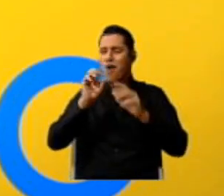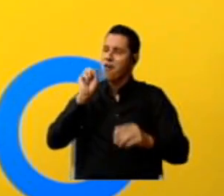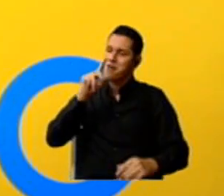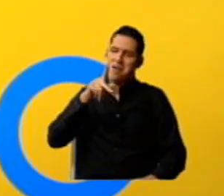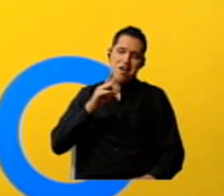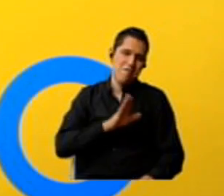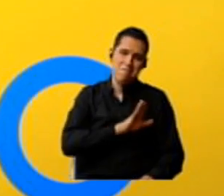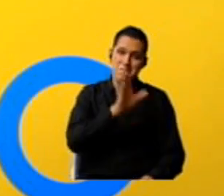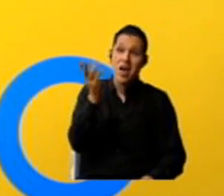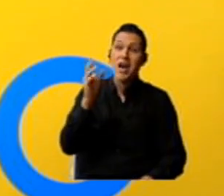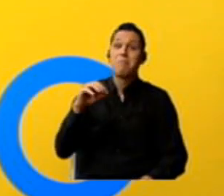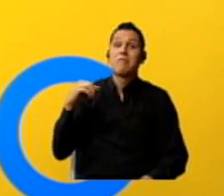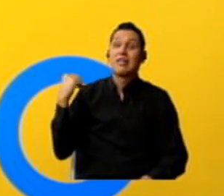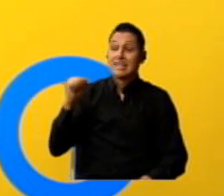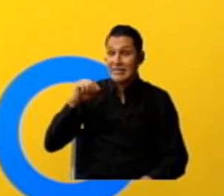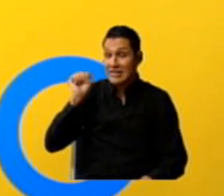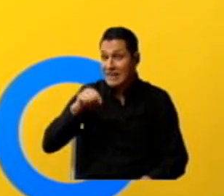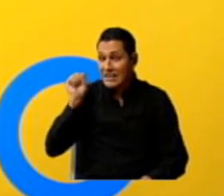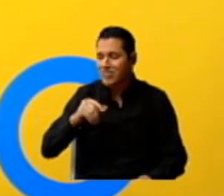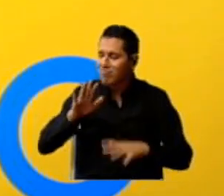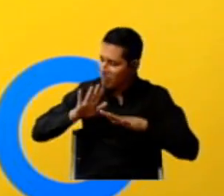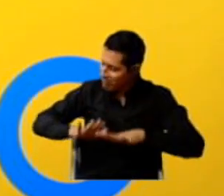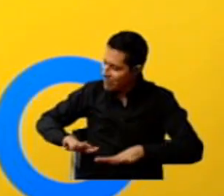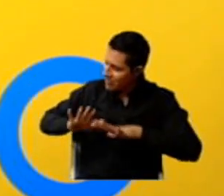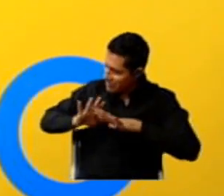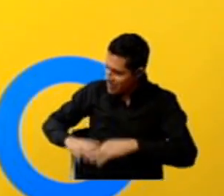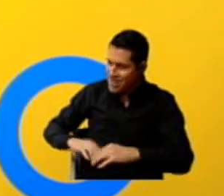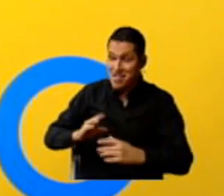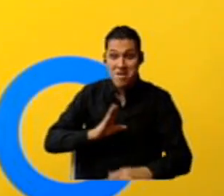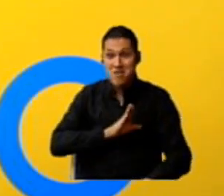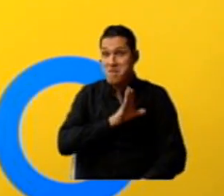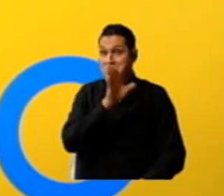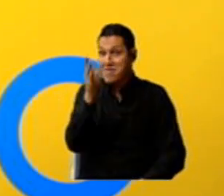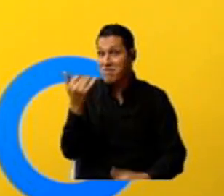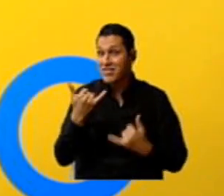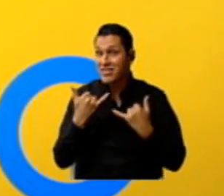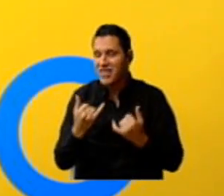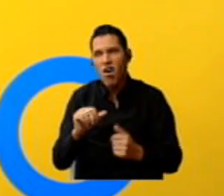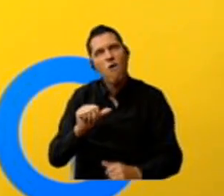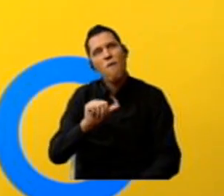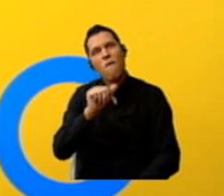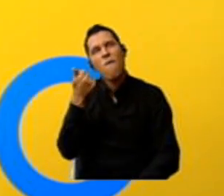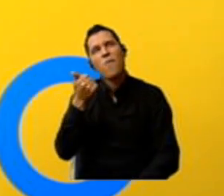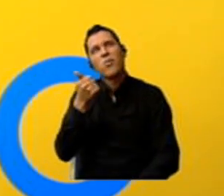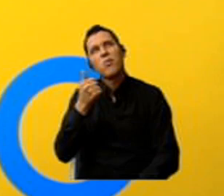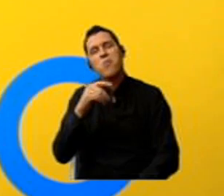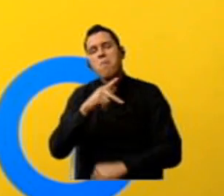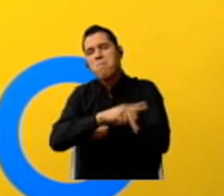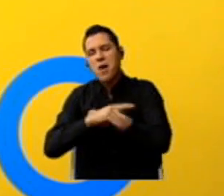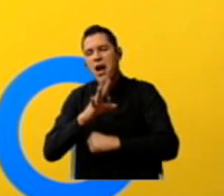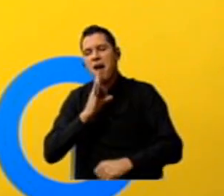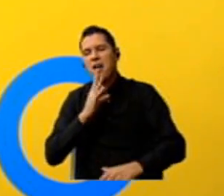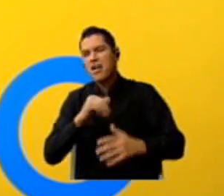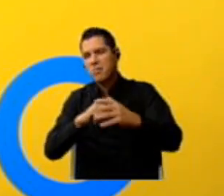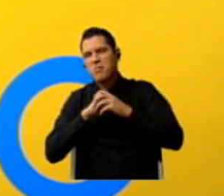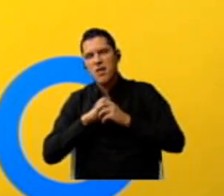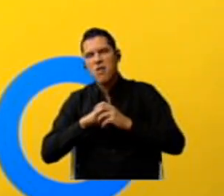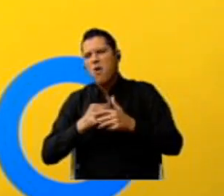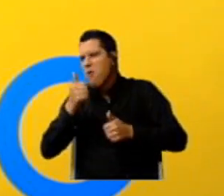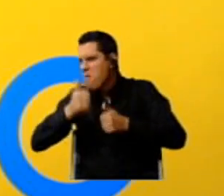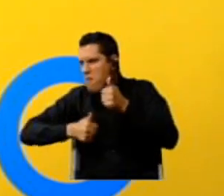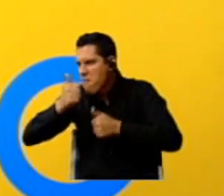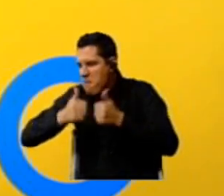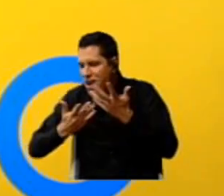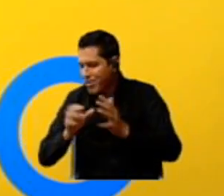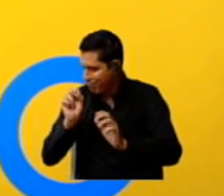down, Charlotte. Relax. Let's go to another English-speaking country. What's next? What's